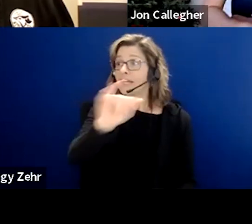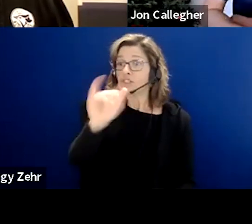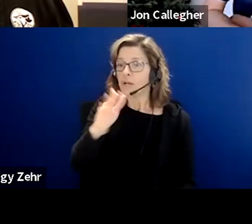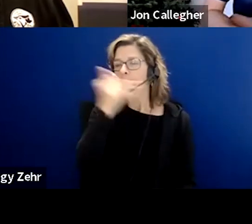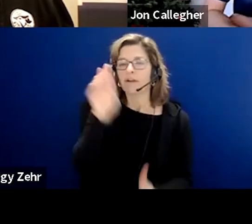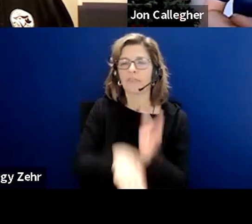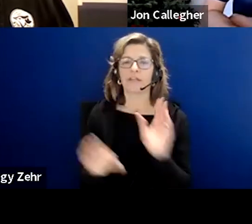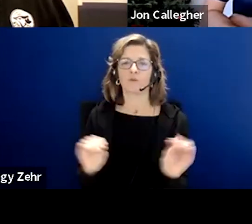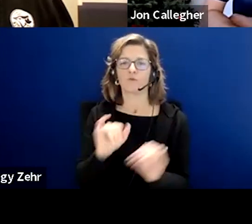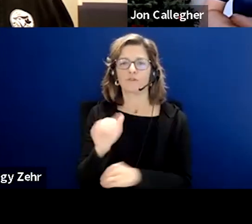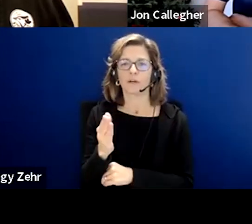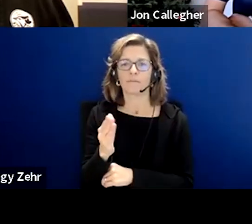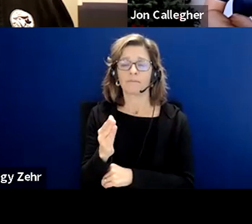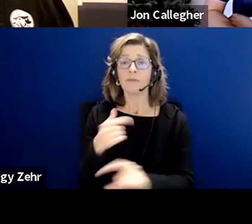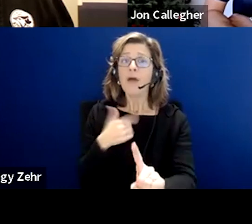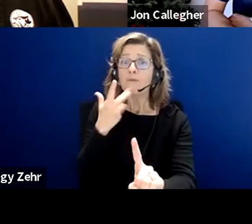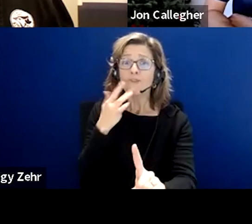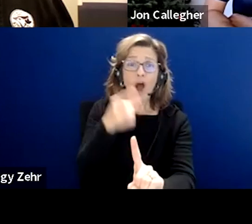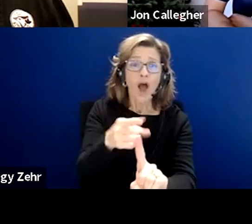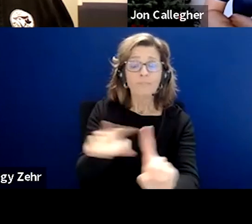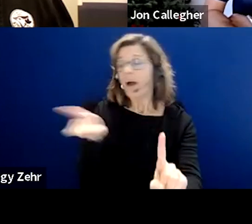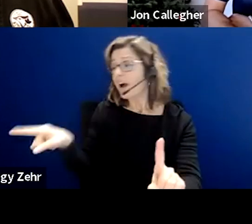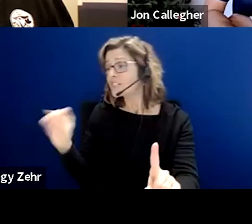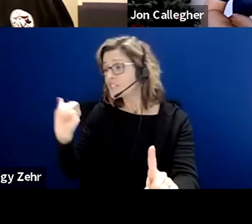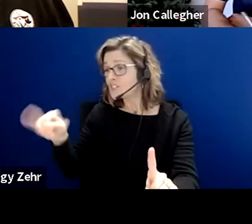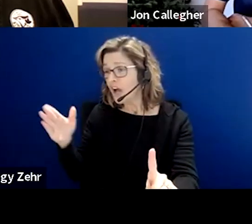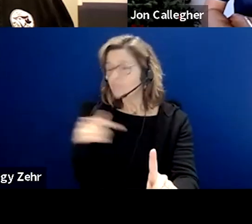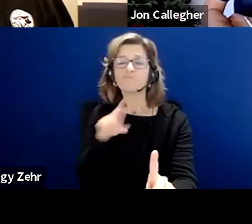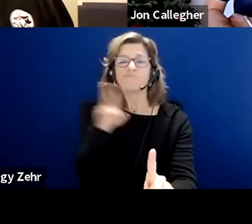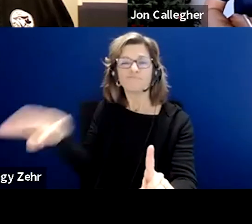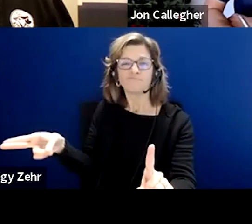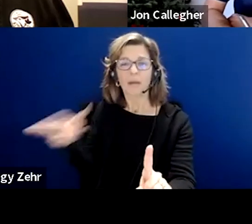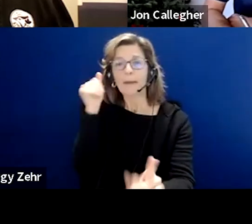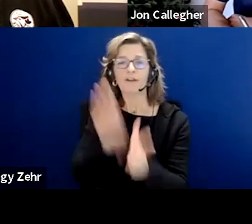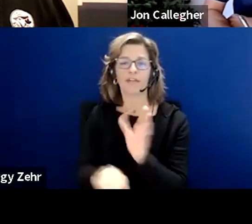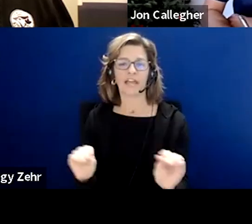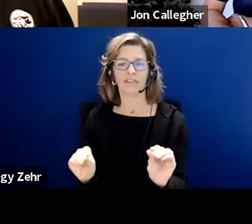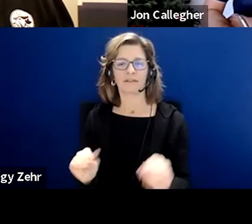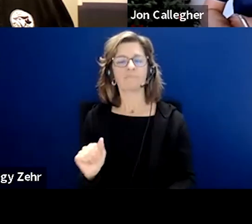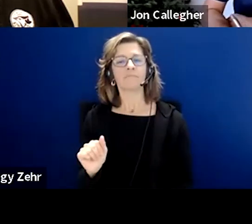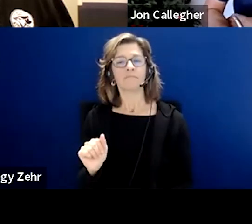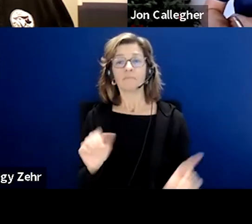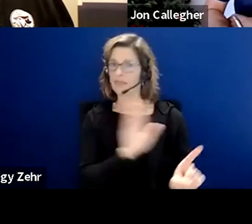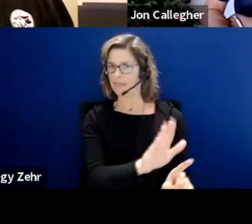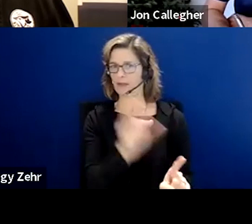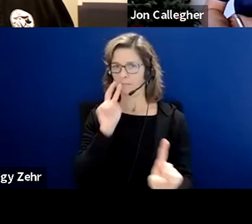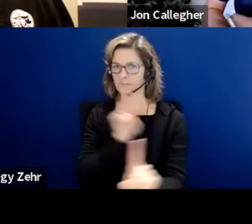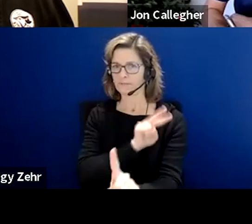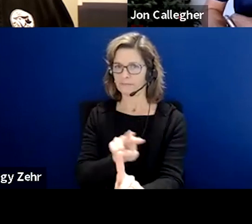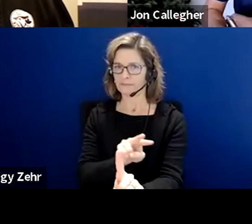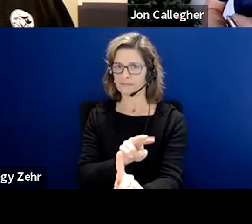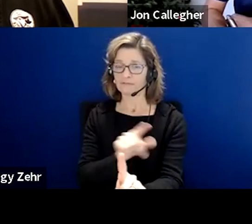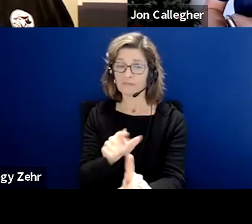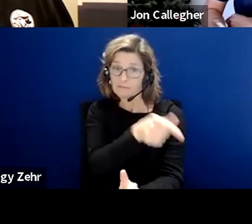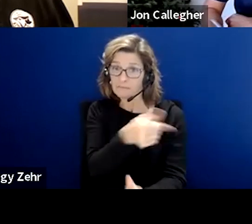even if it's not in the space that they really wanted to go into. And I mean, that's the perspective of a person with a disability. And if that's